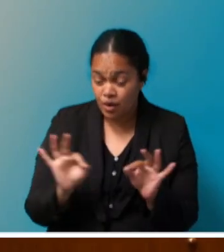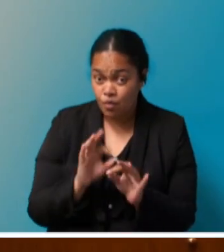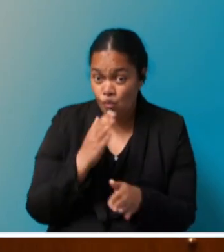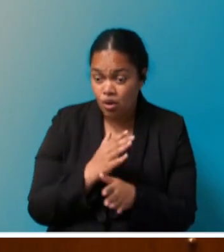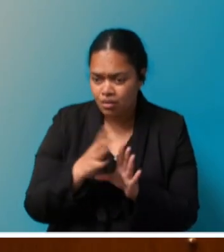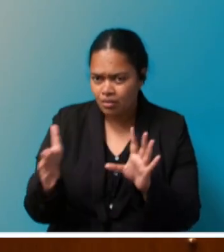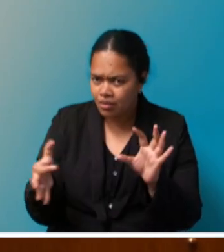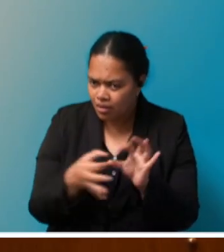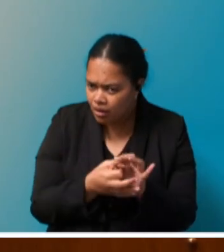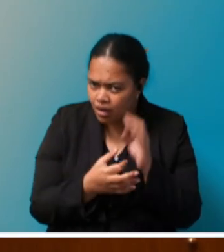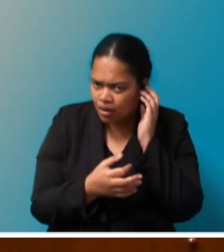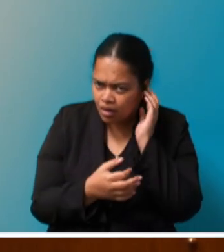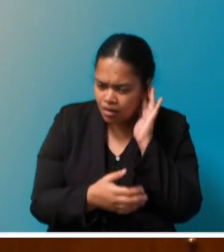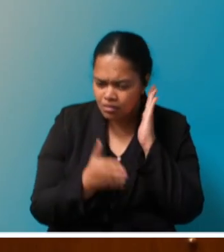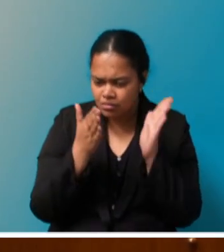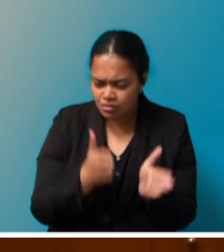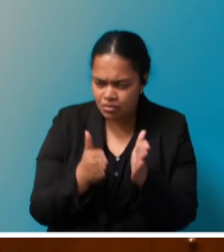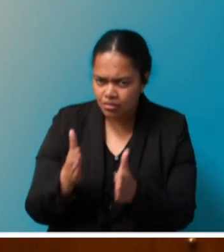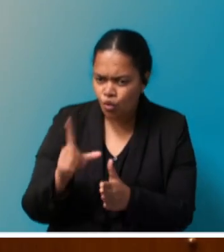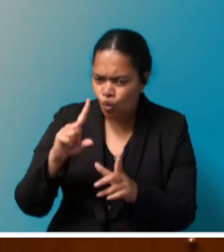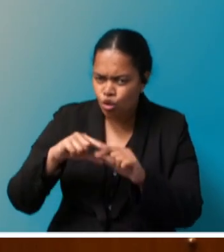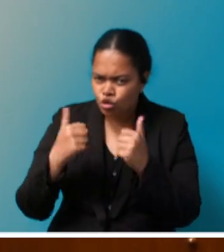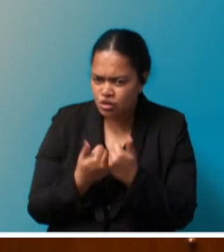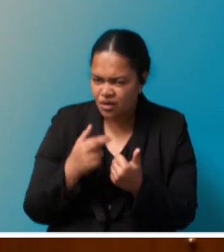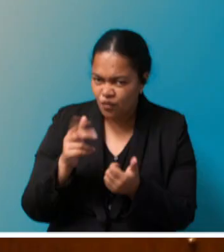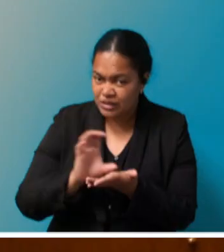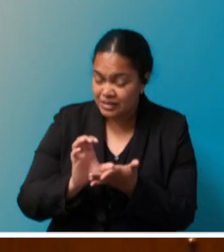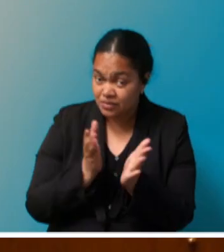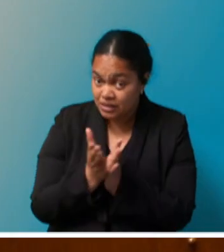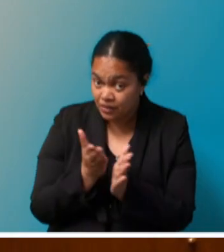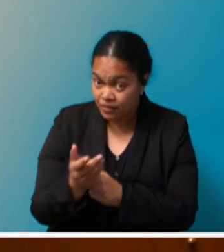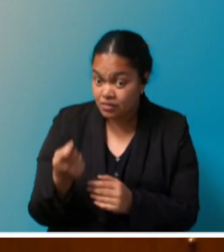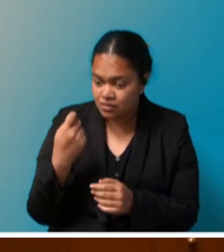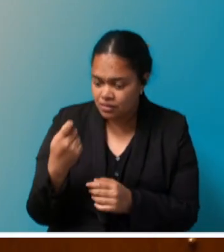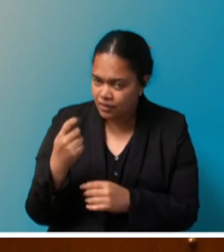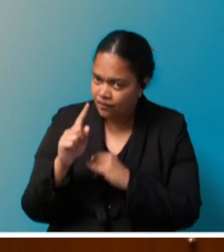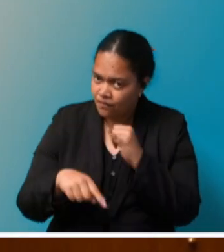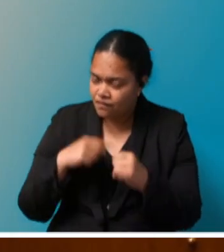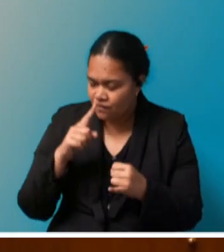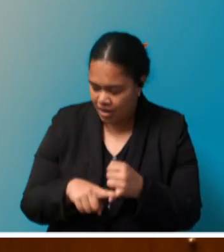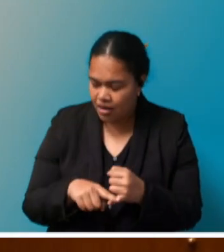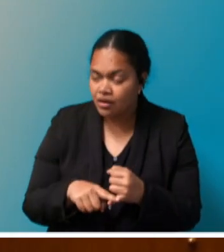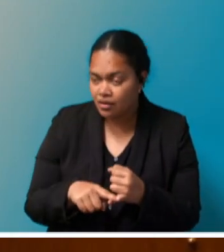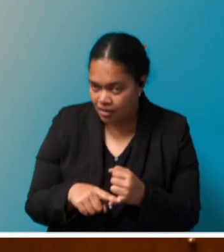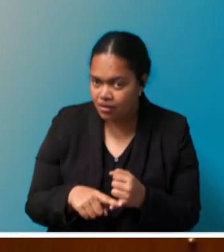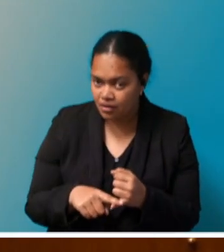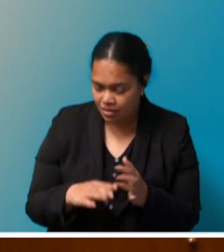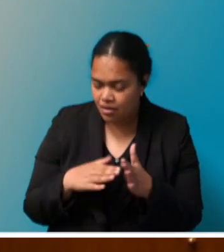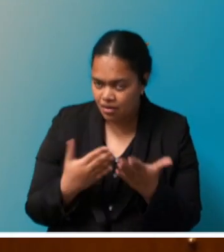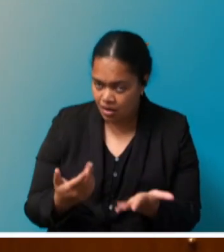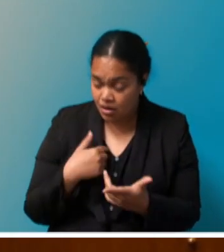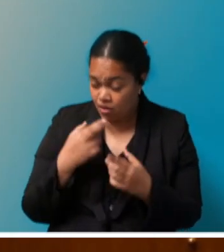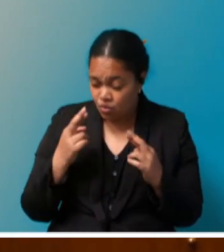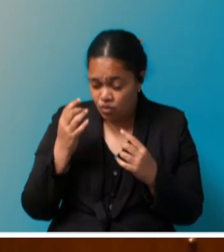and conditions of employment of civil servants is nearing its final stages right now. I wish to inform